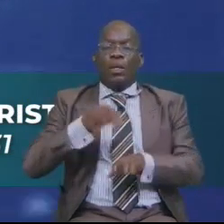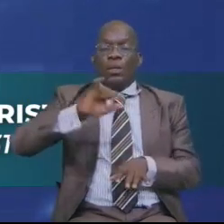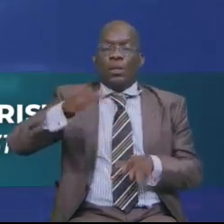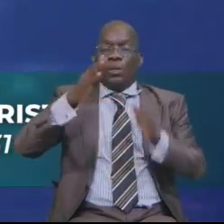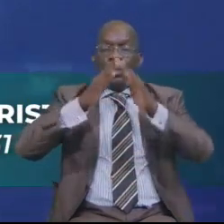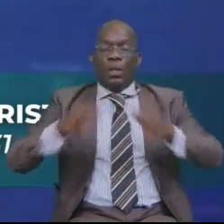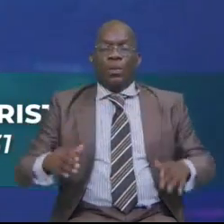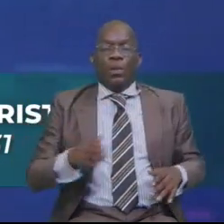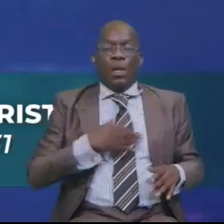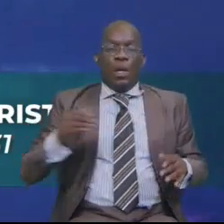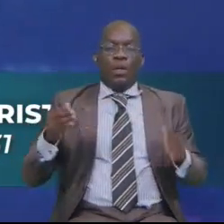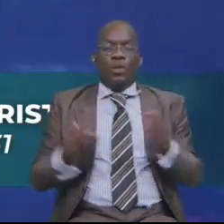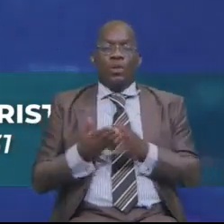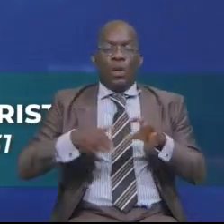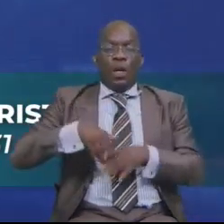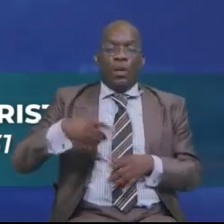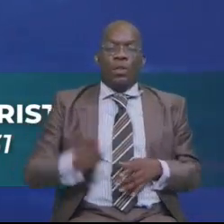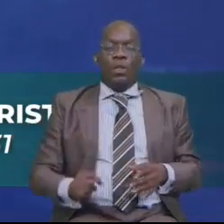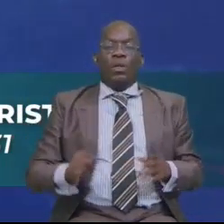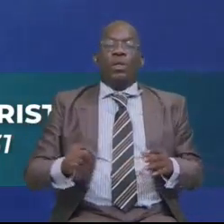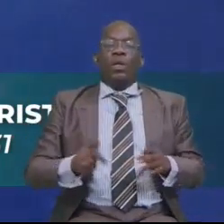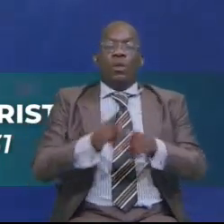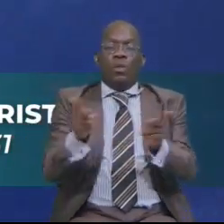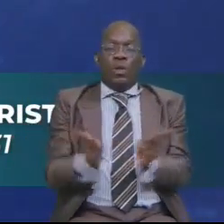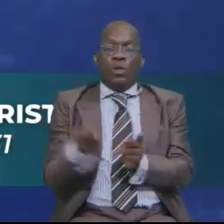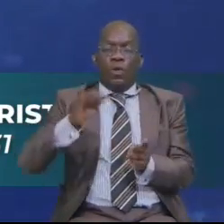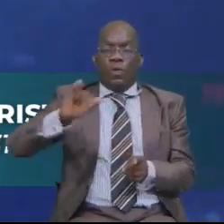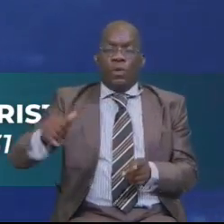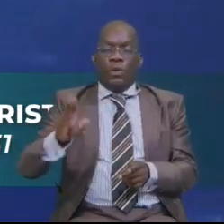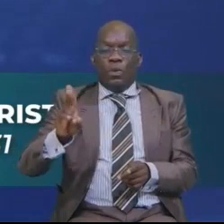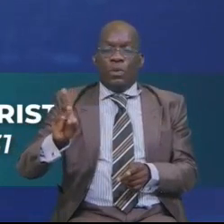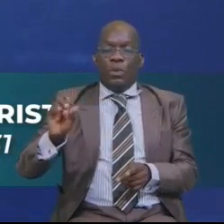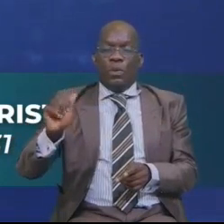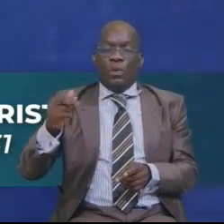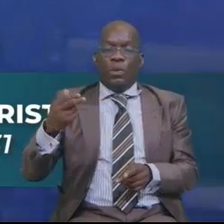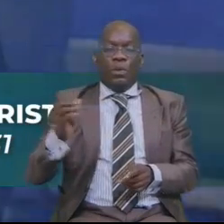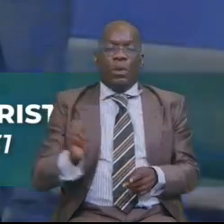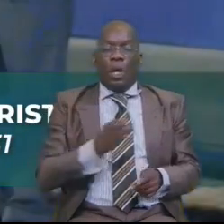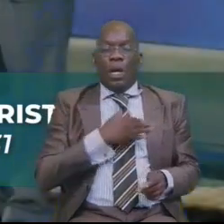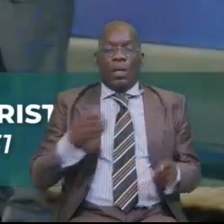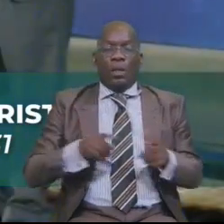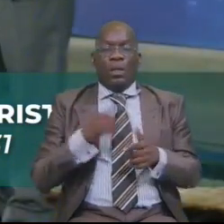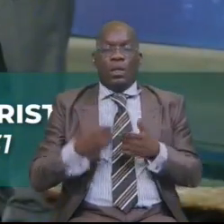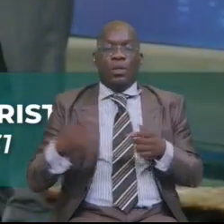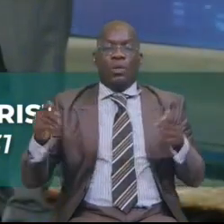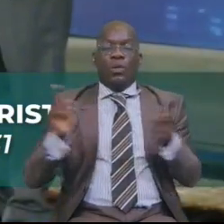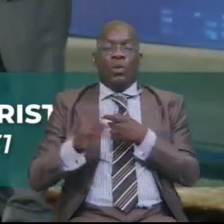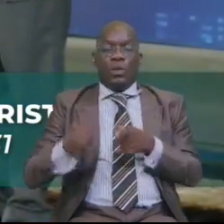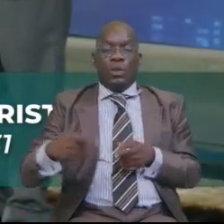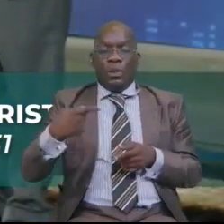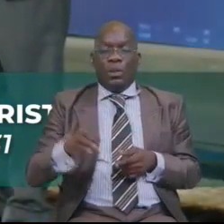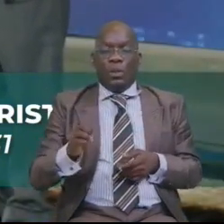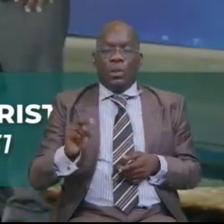of Judea, and then to the Gentiles, that they should repent